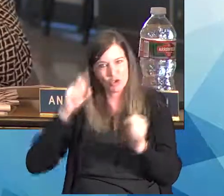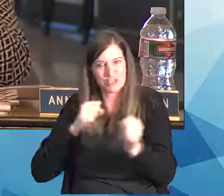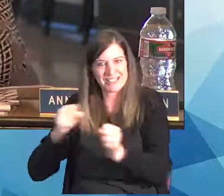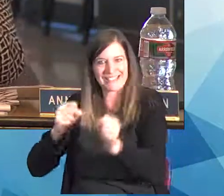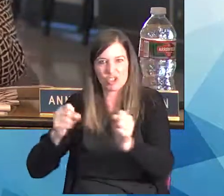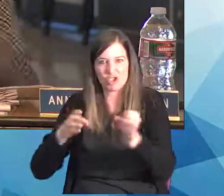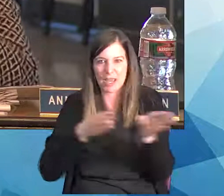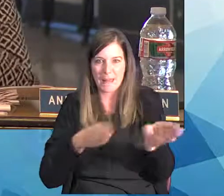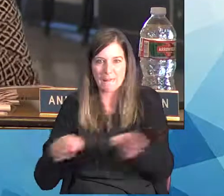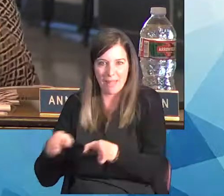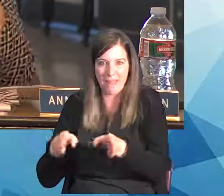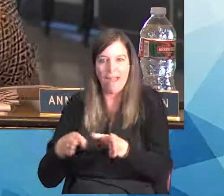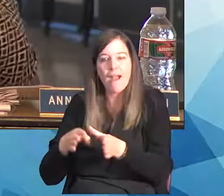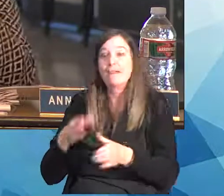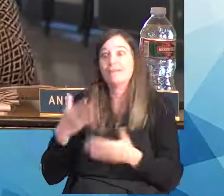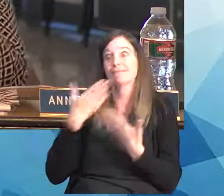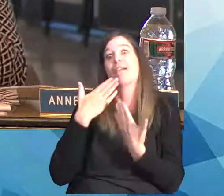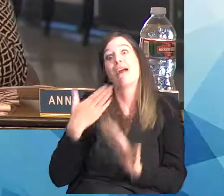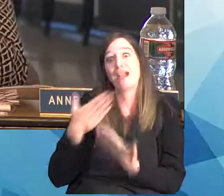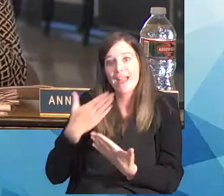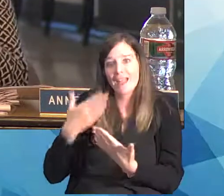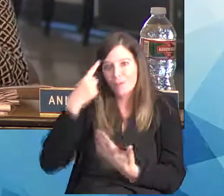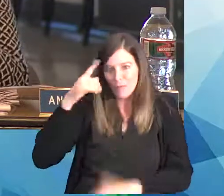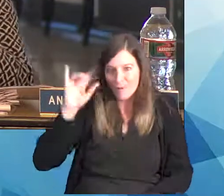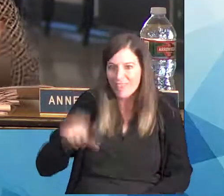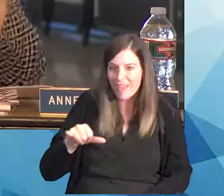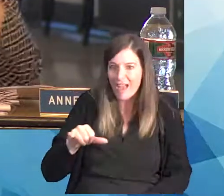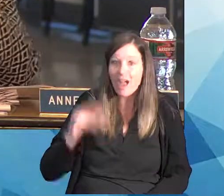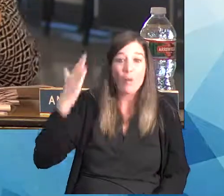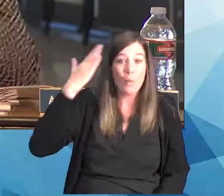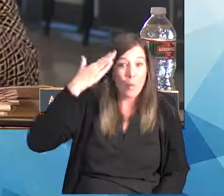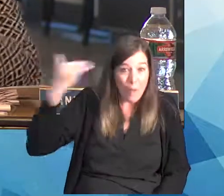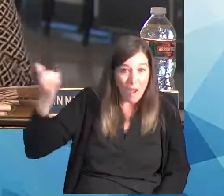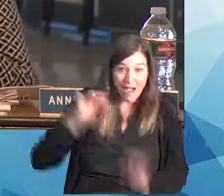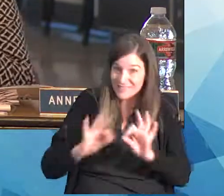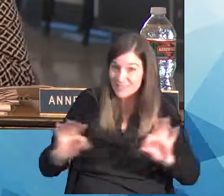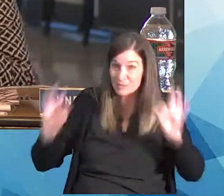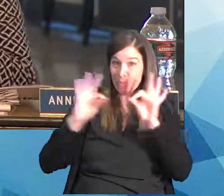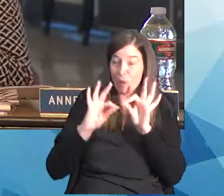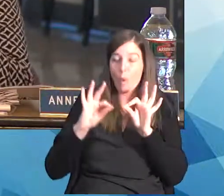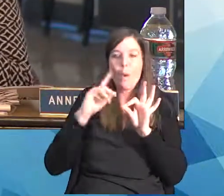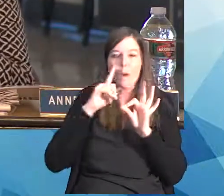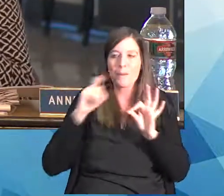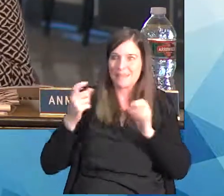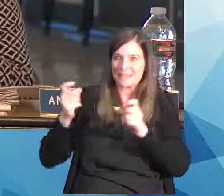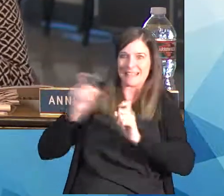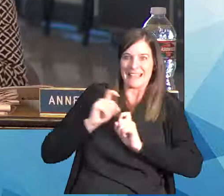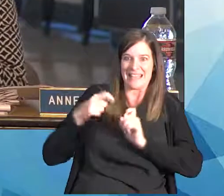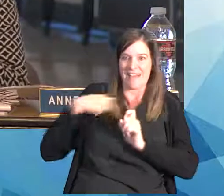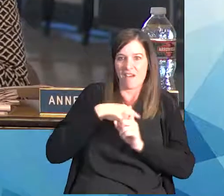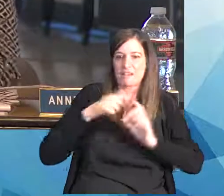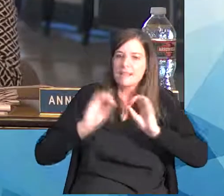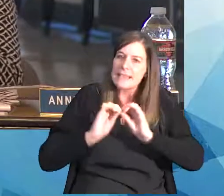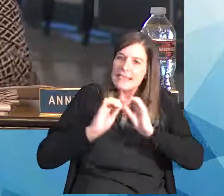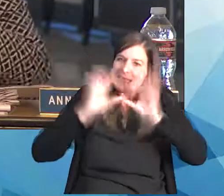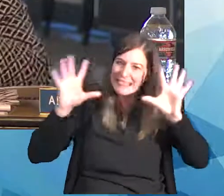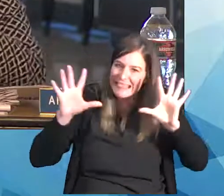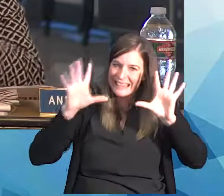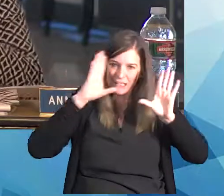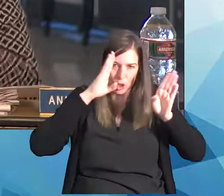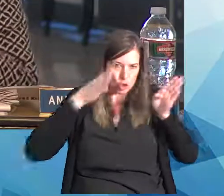clear direction. You have given us priorities, focus areas, and you have made